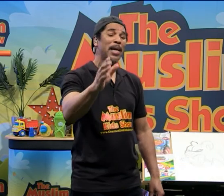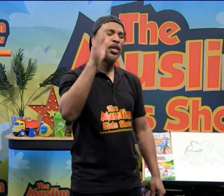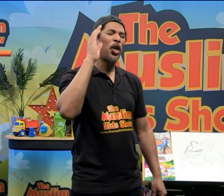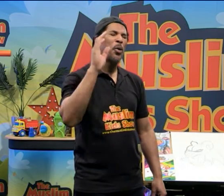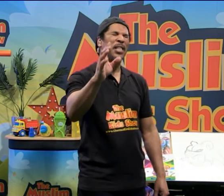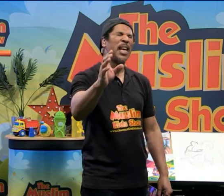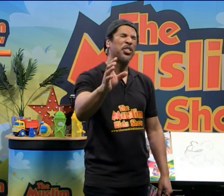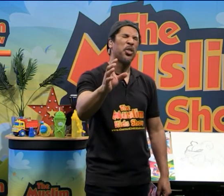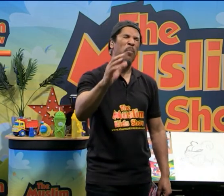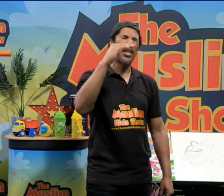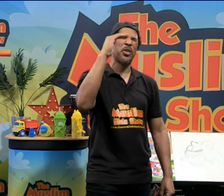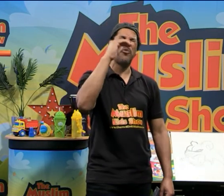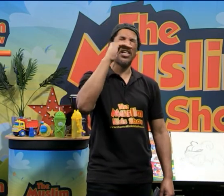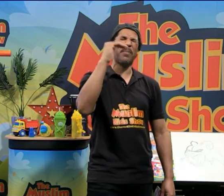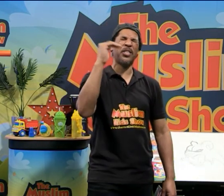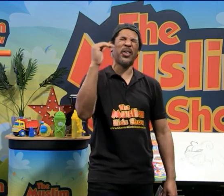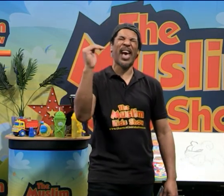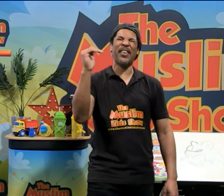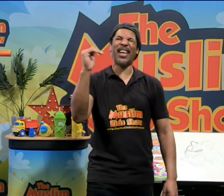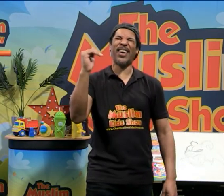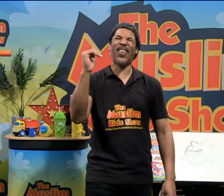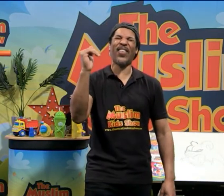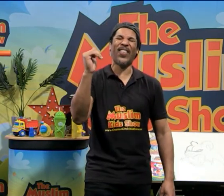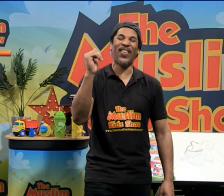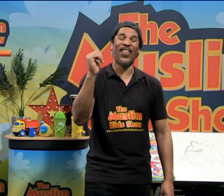pay close attention to it. Make sure you read as much as you can.